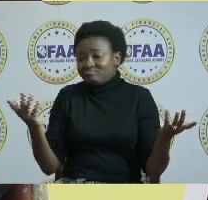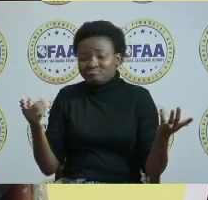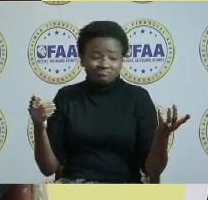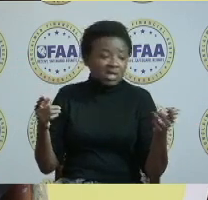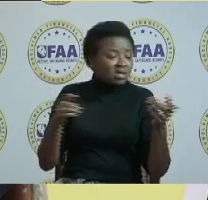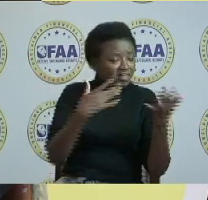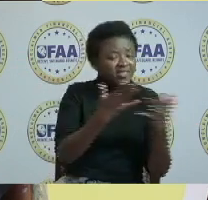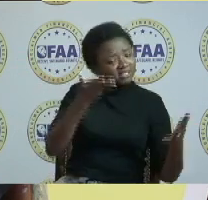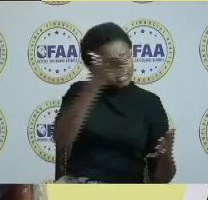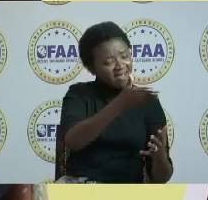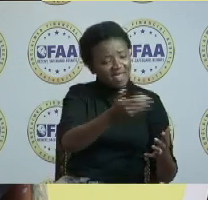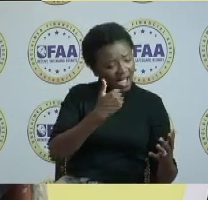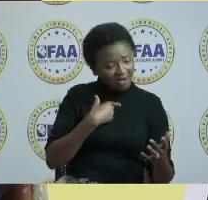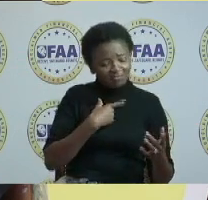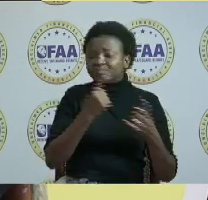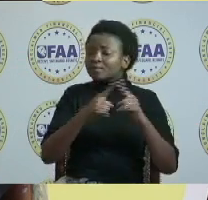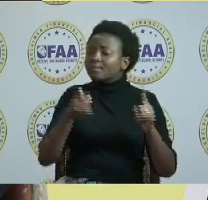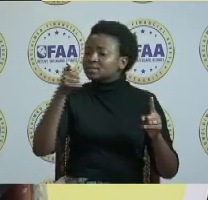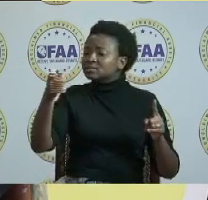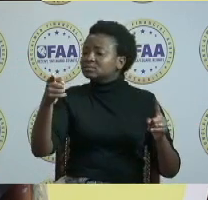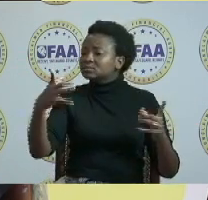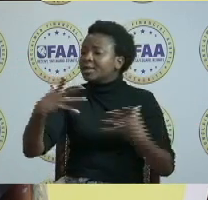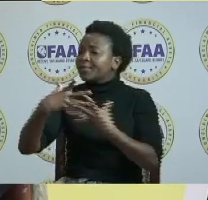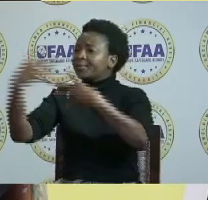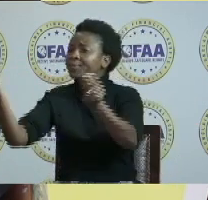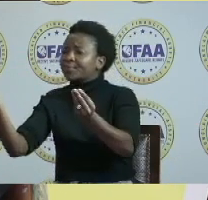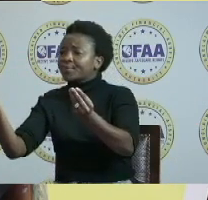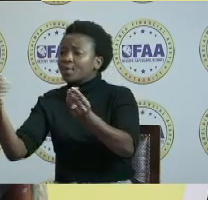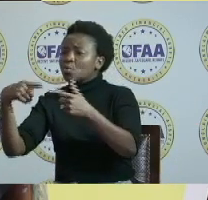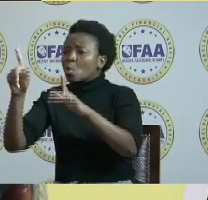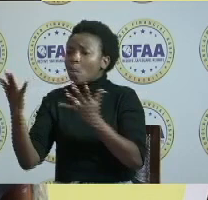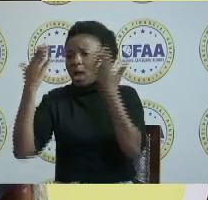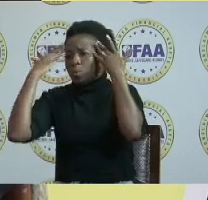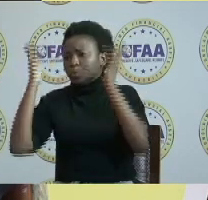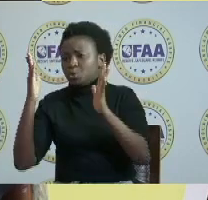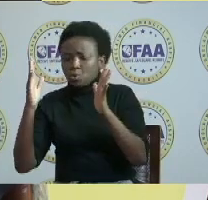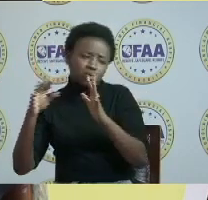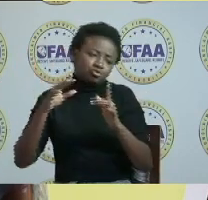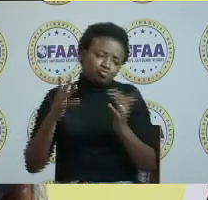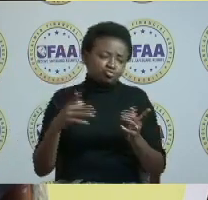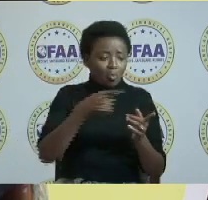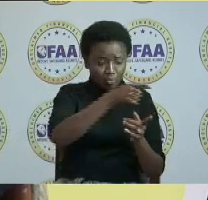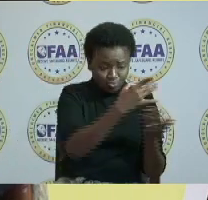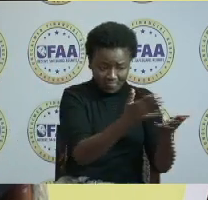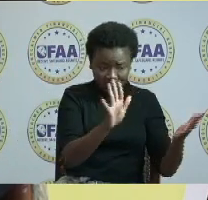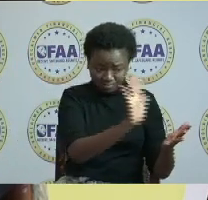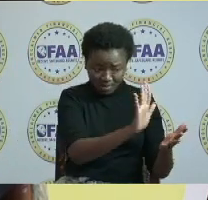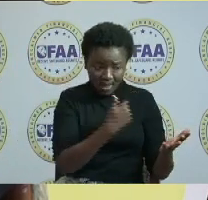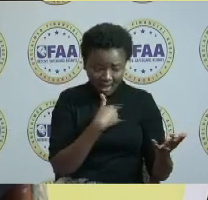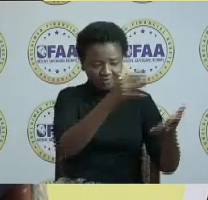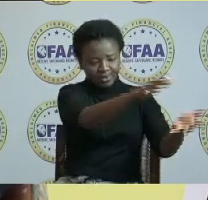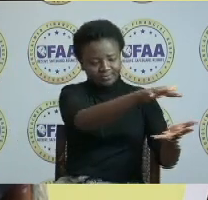them. Therefore, you have remitted the assets to us. And then it's our duty to look for them. We have also seen our